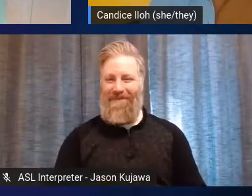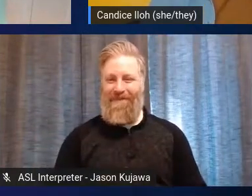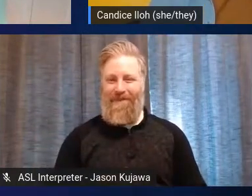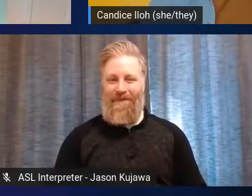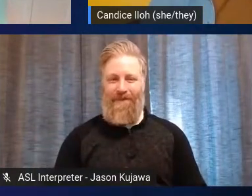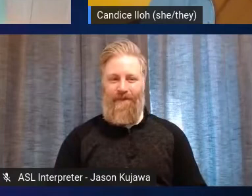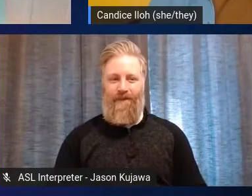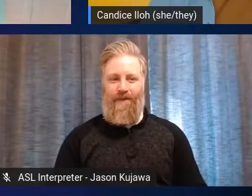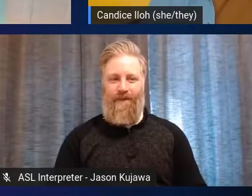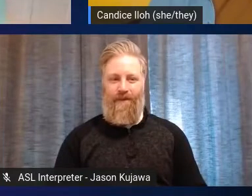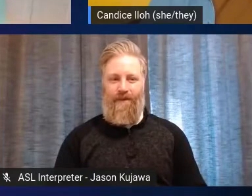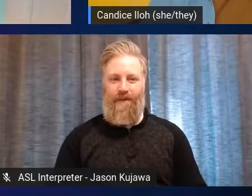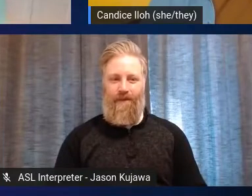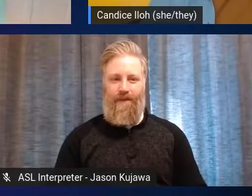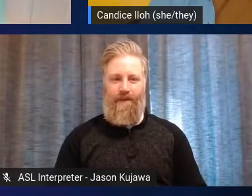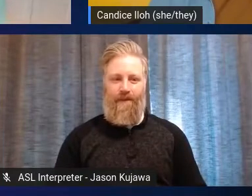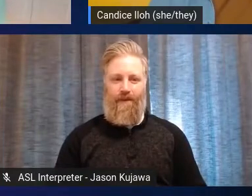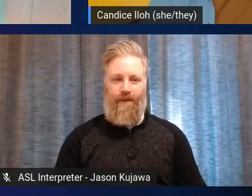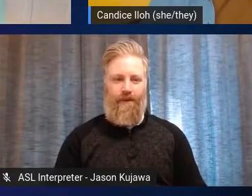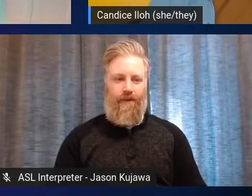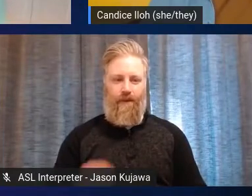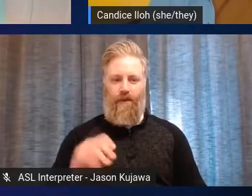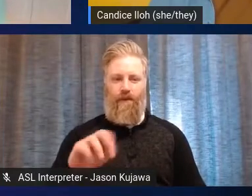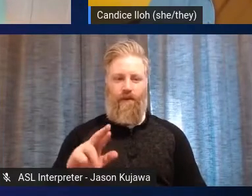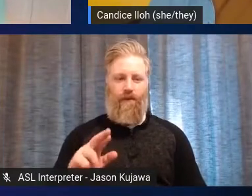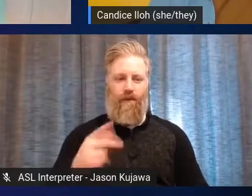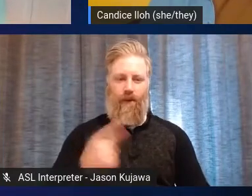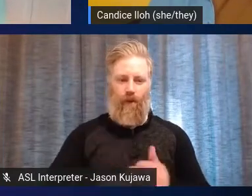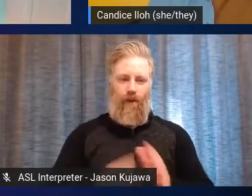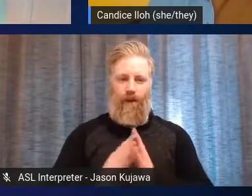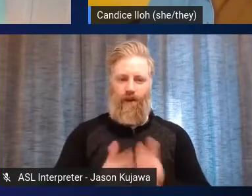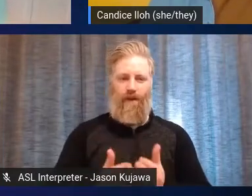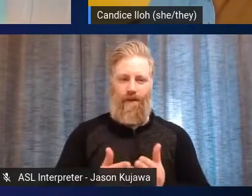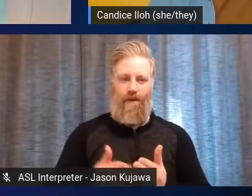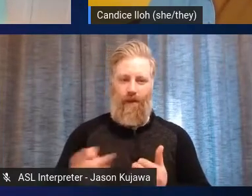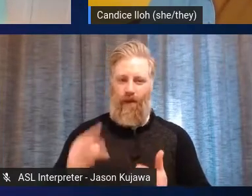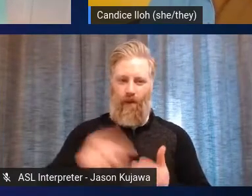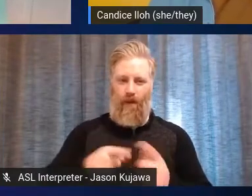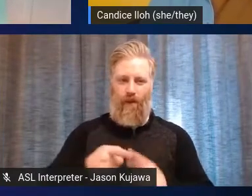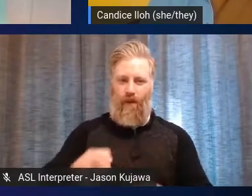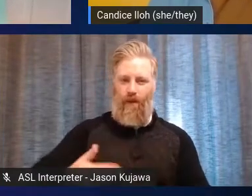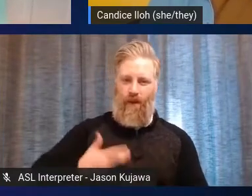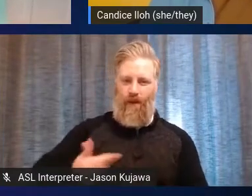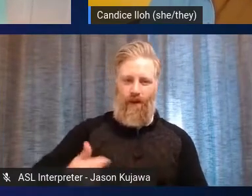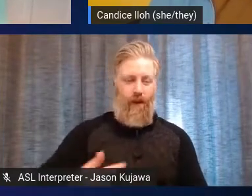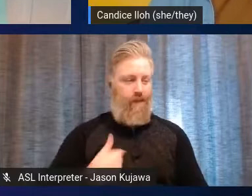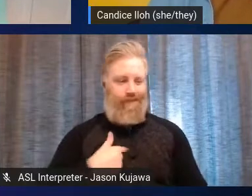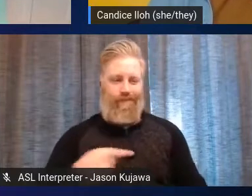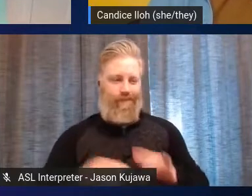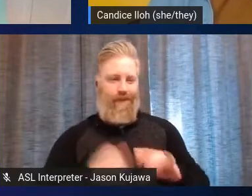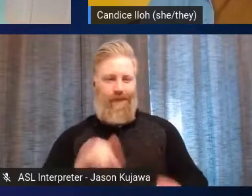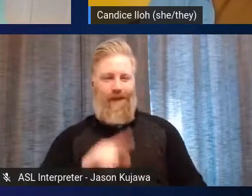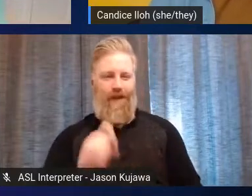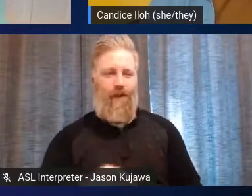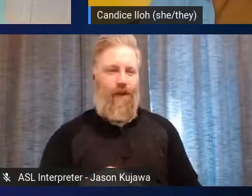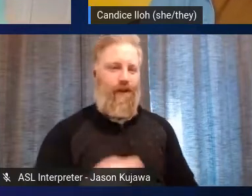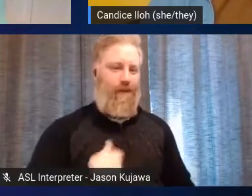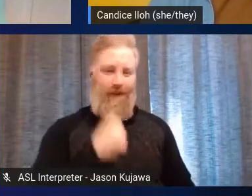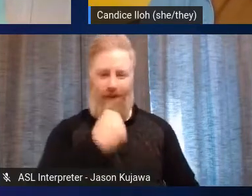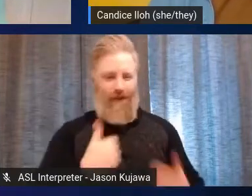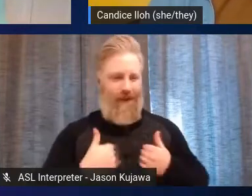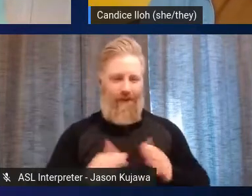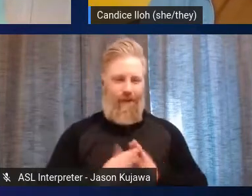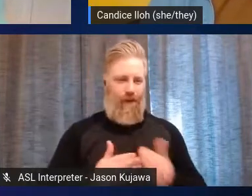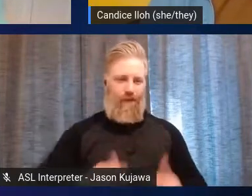Omar, did you have a book when you were younger? I will skip this one because I didn't have books when I was growing up. So I'm in the process of no more books